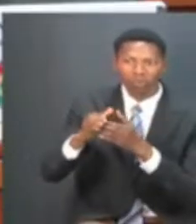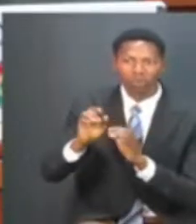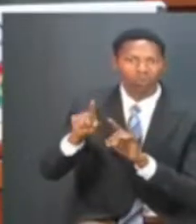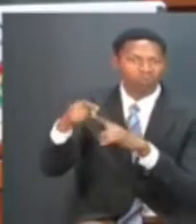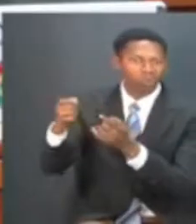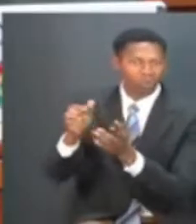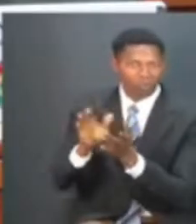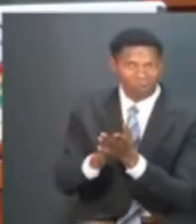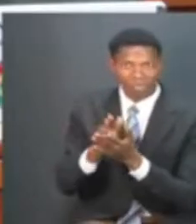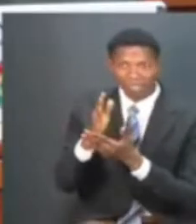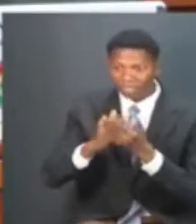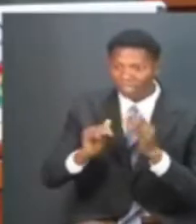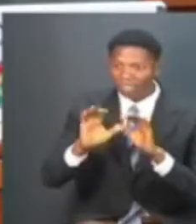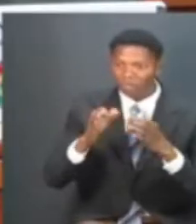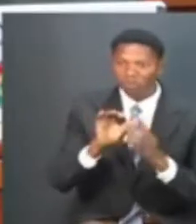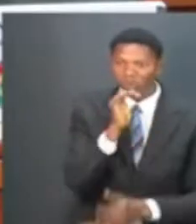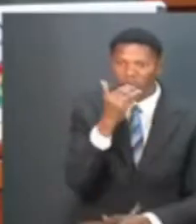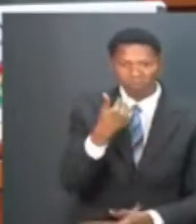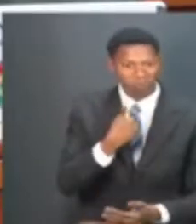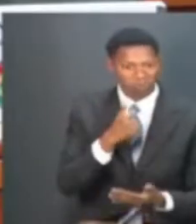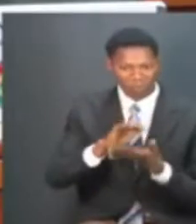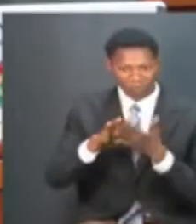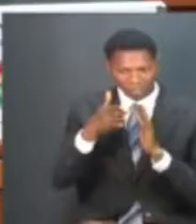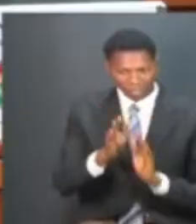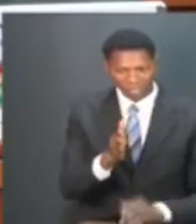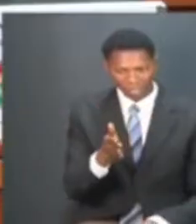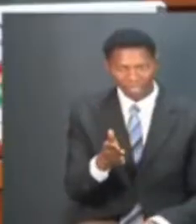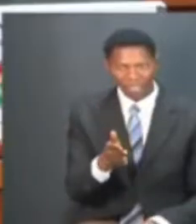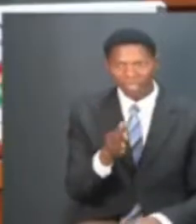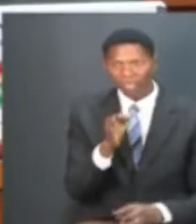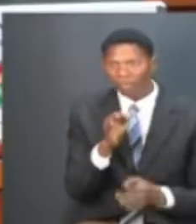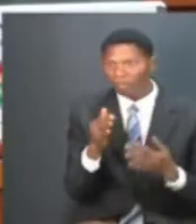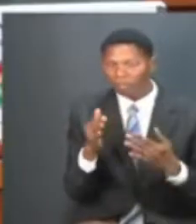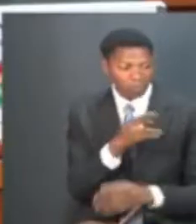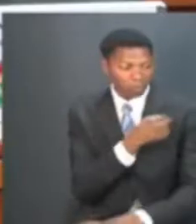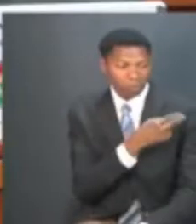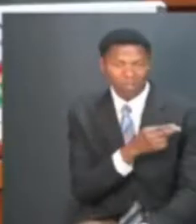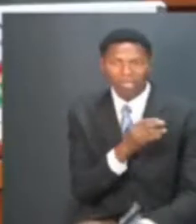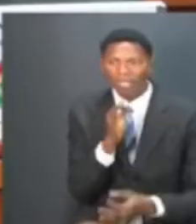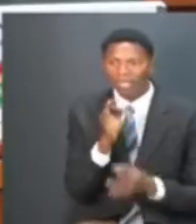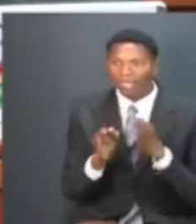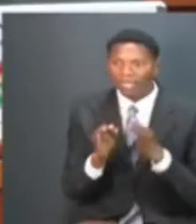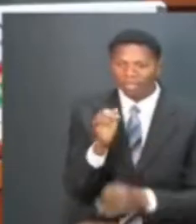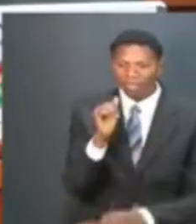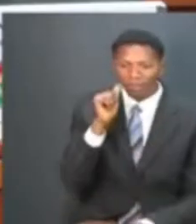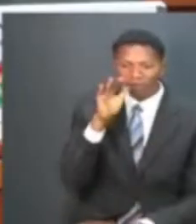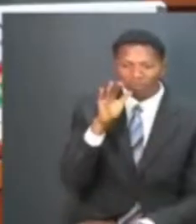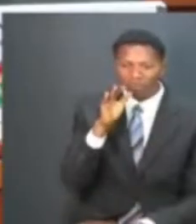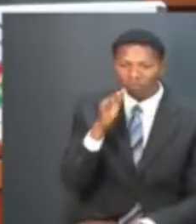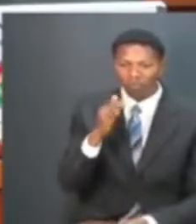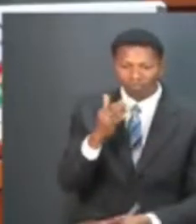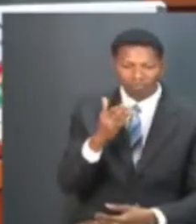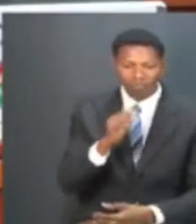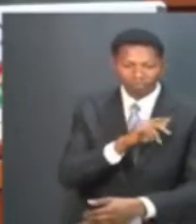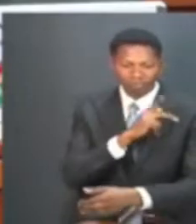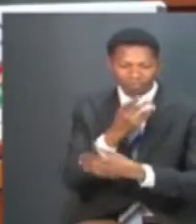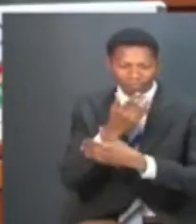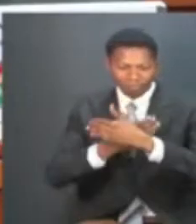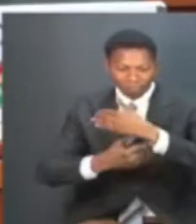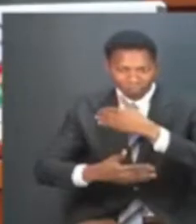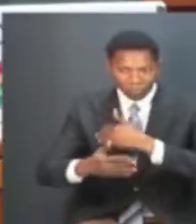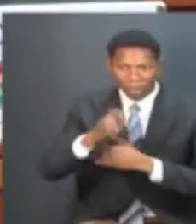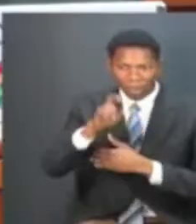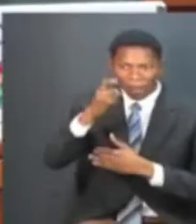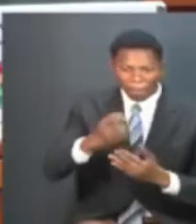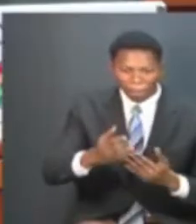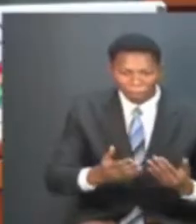Some of the communities don't have clinics. When a woman is in labor, they have to ferry the woman across the lake to the